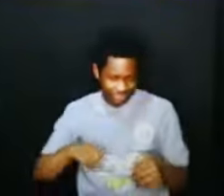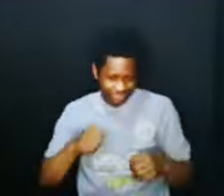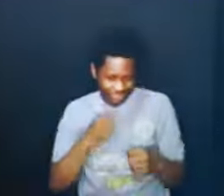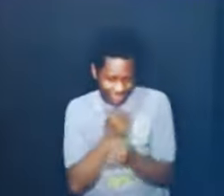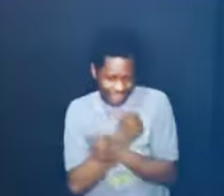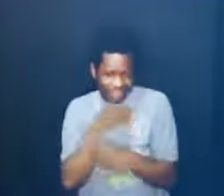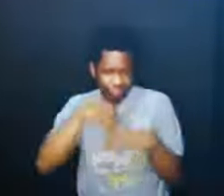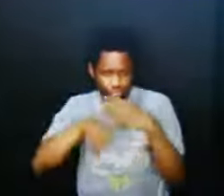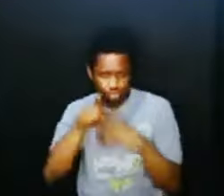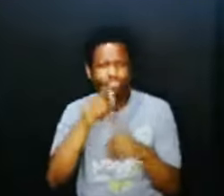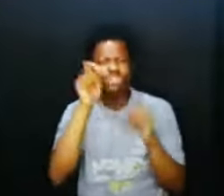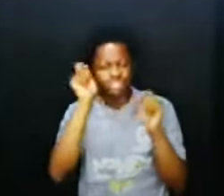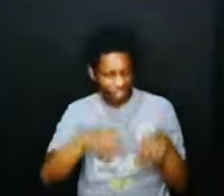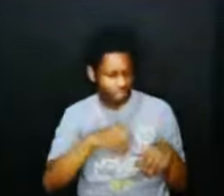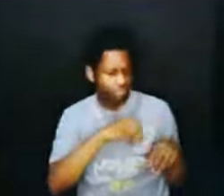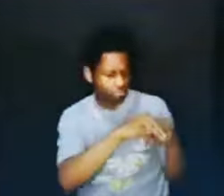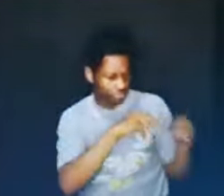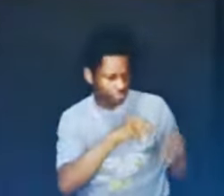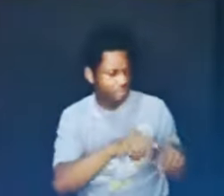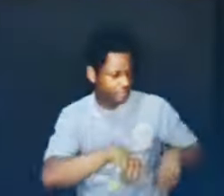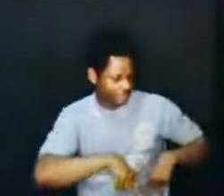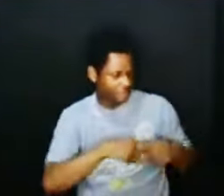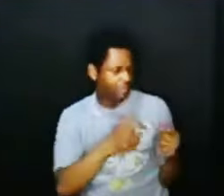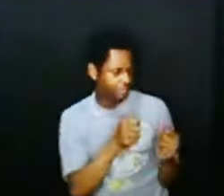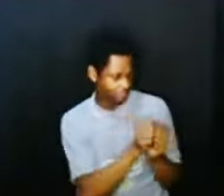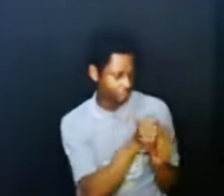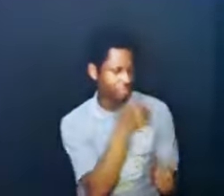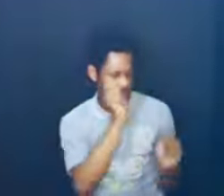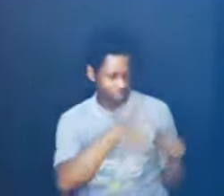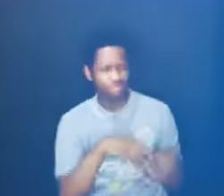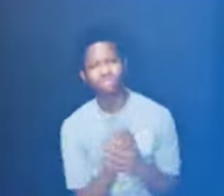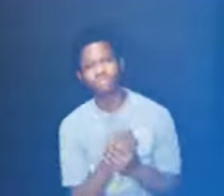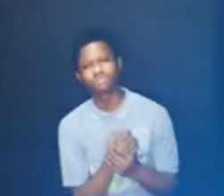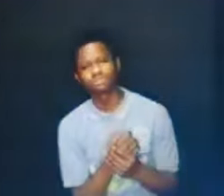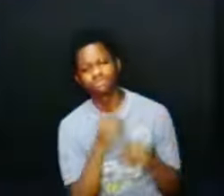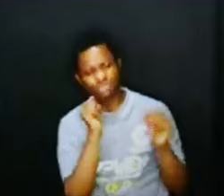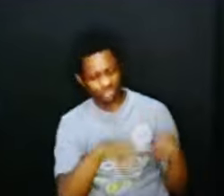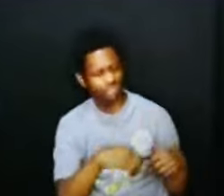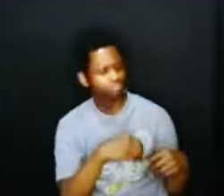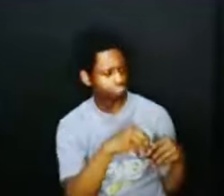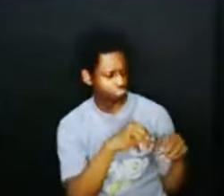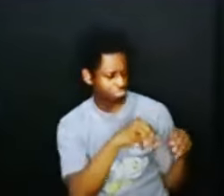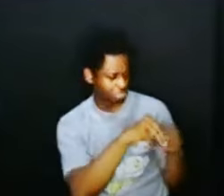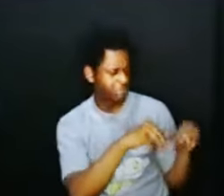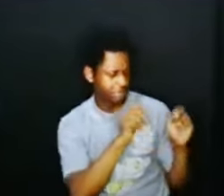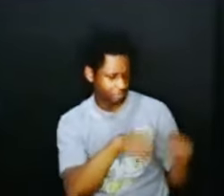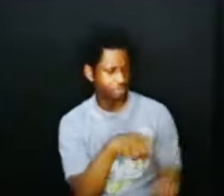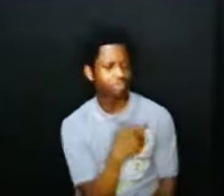can manage that man. Can